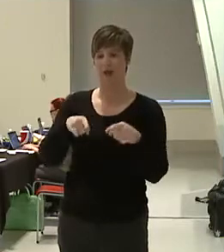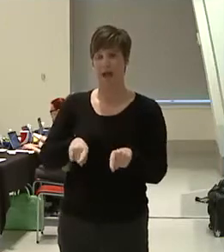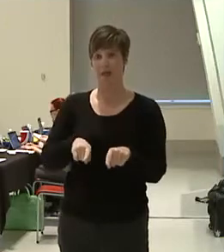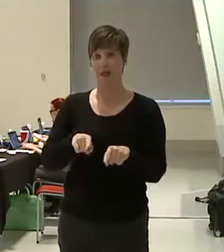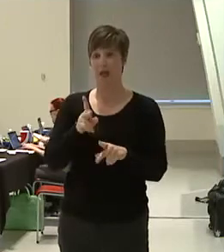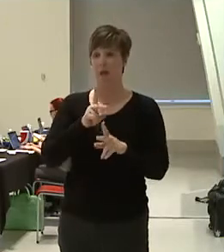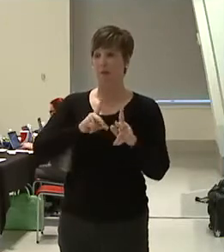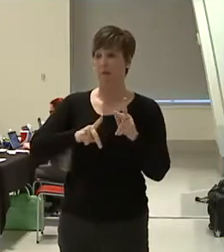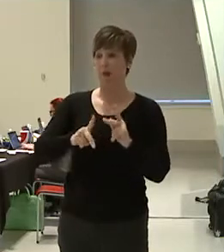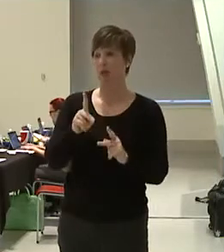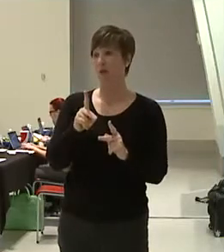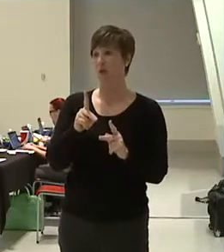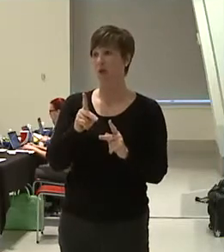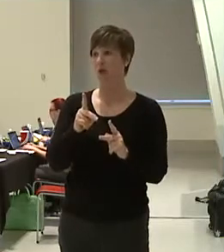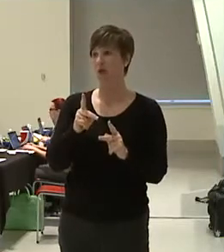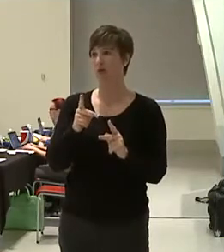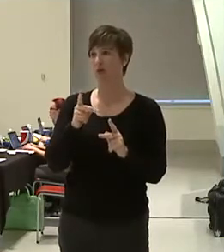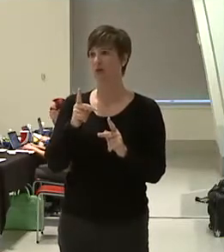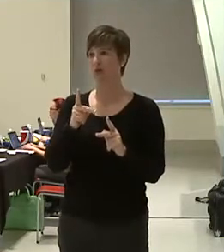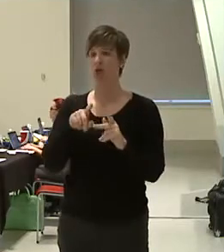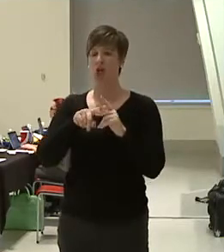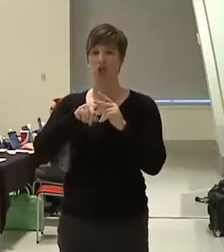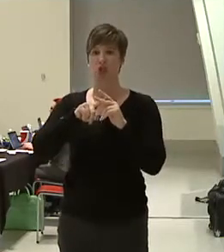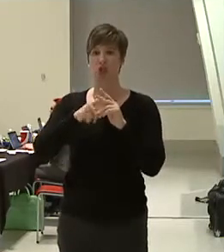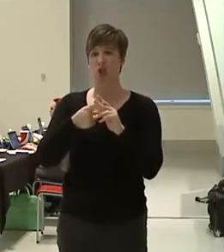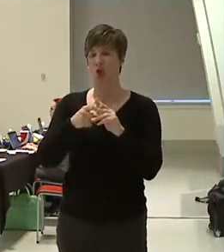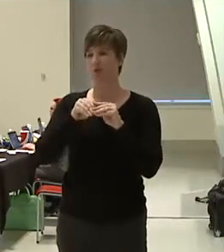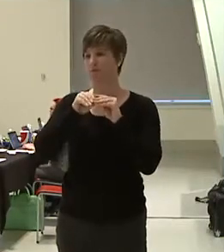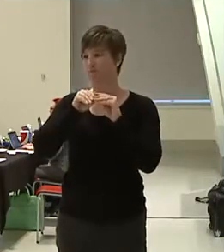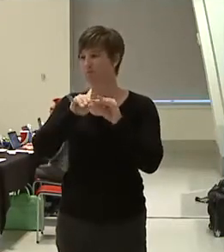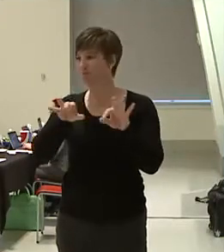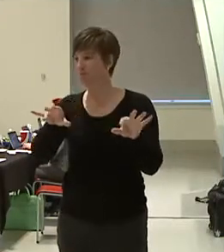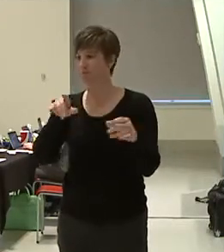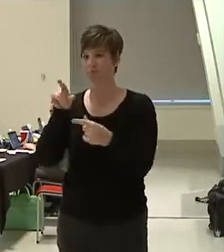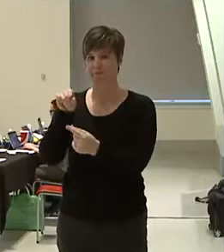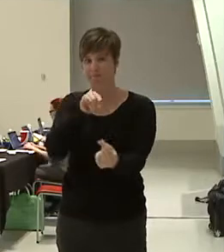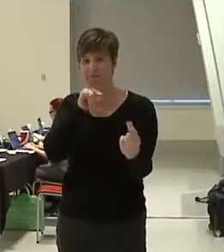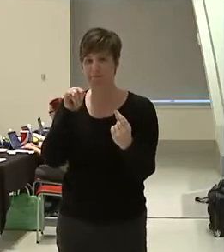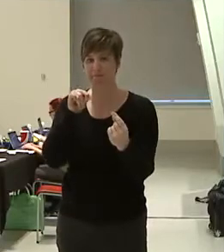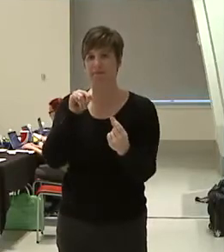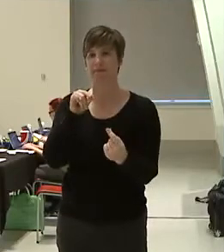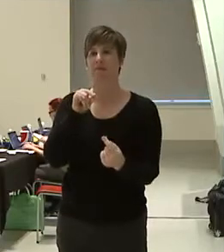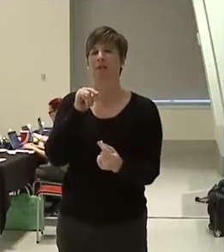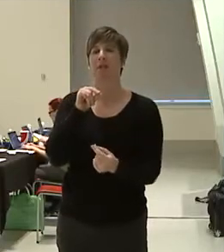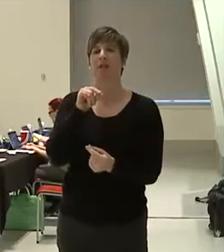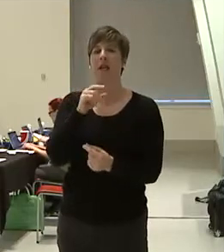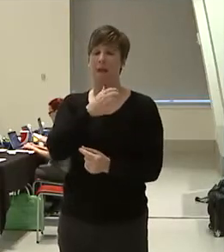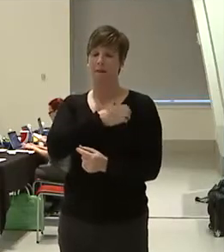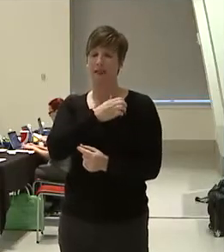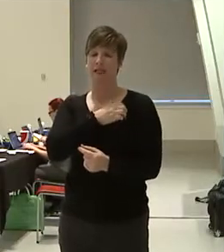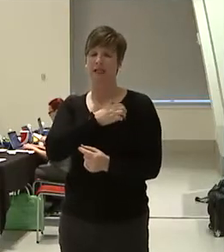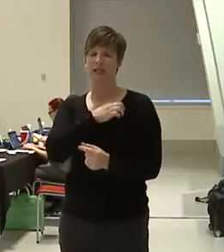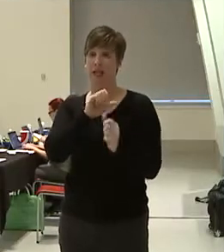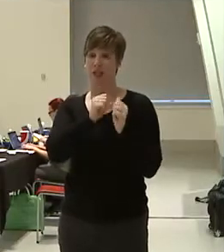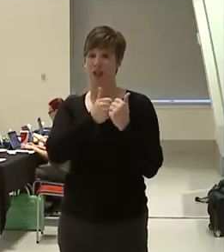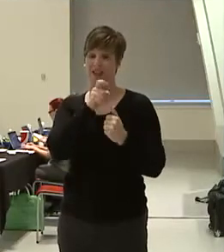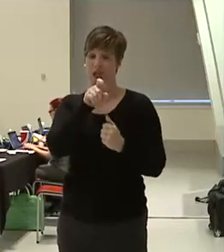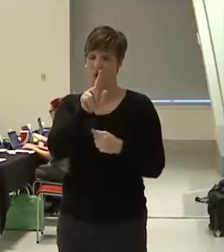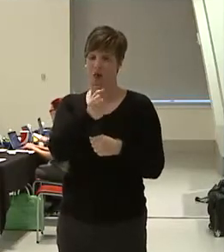people tend to all of a sudden jump into social media and start blurting things out there. Police agencies especially need to understand